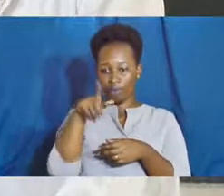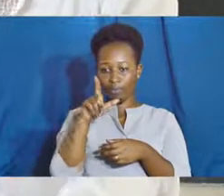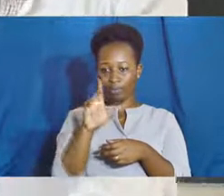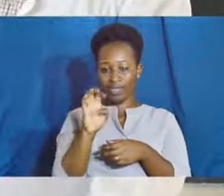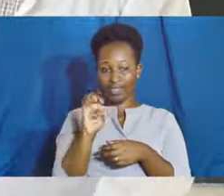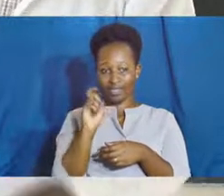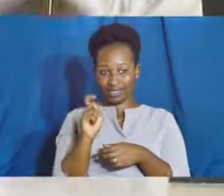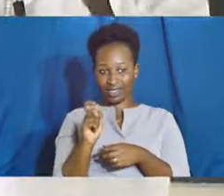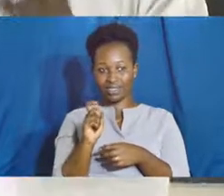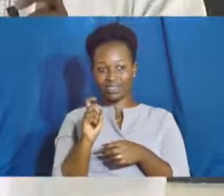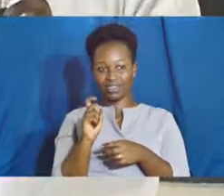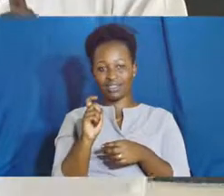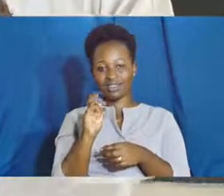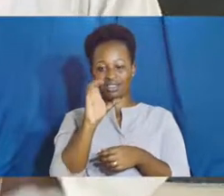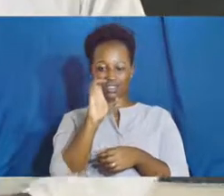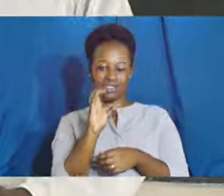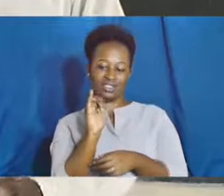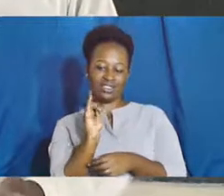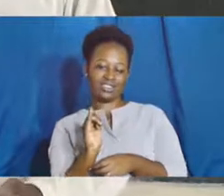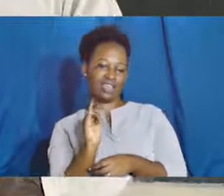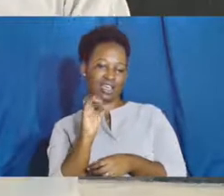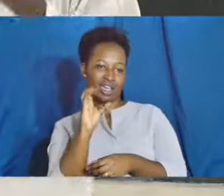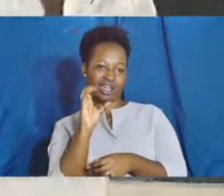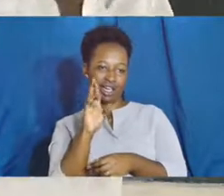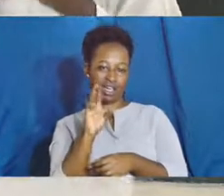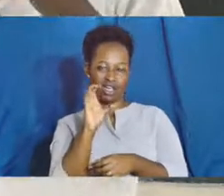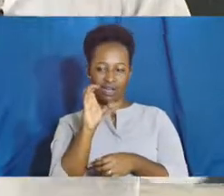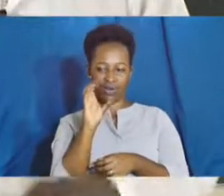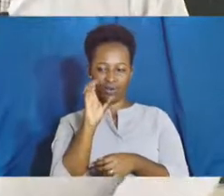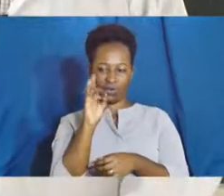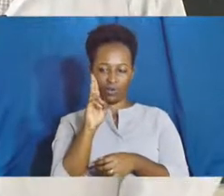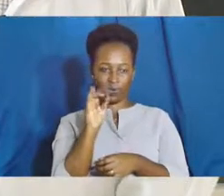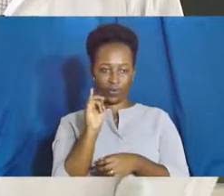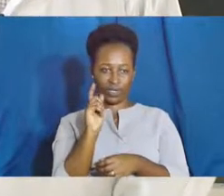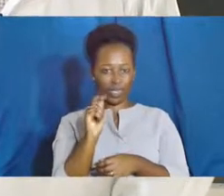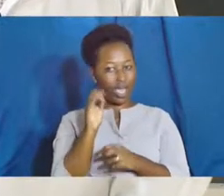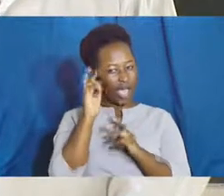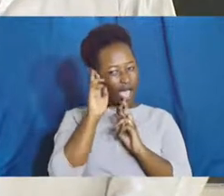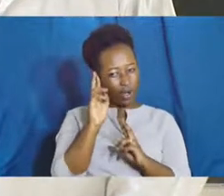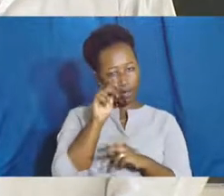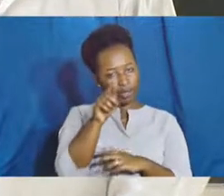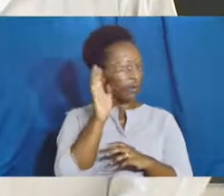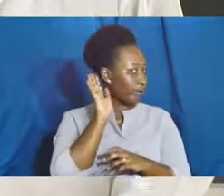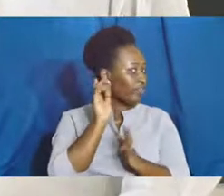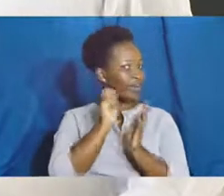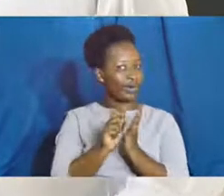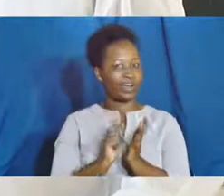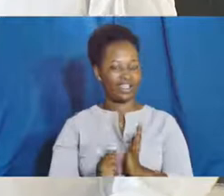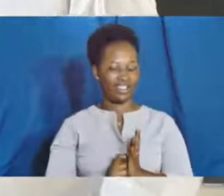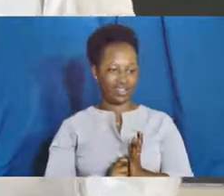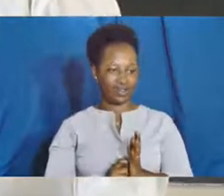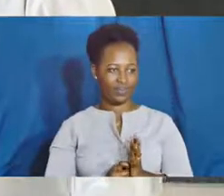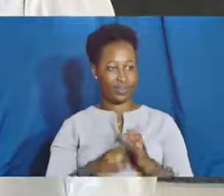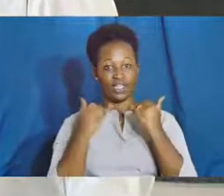two. I hope you are following me and writing down these explanations that I'm just telling you. Now,